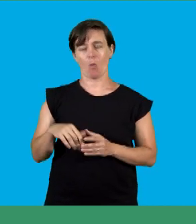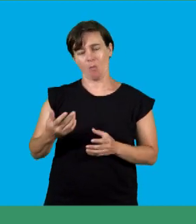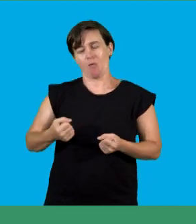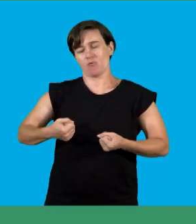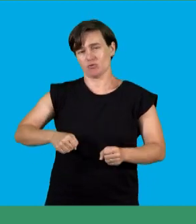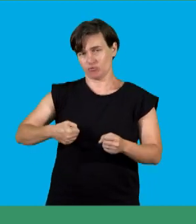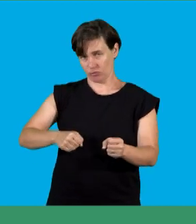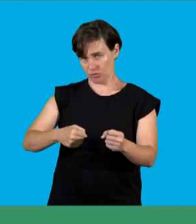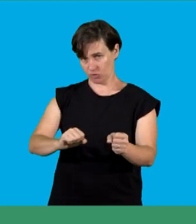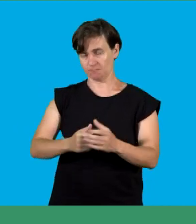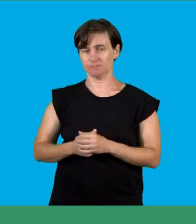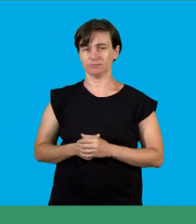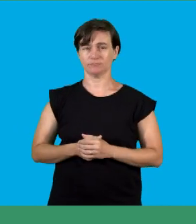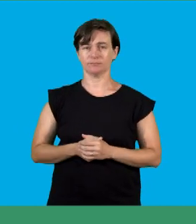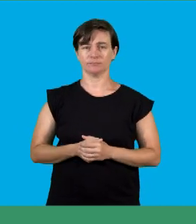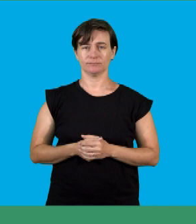or strategy.